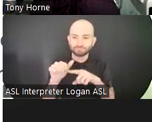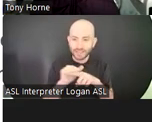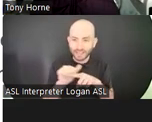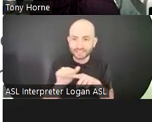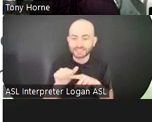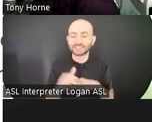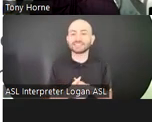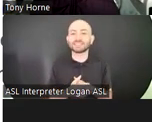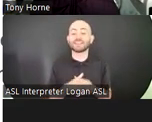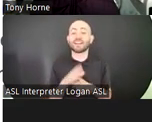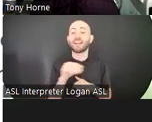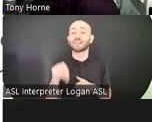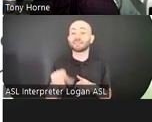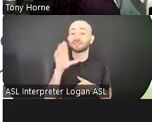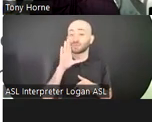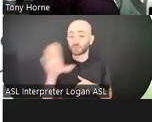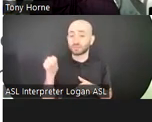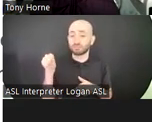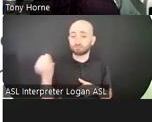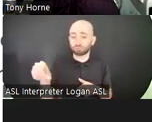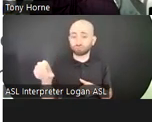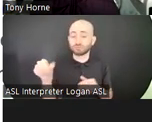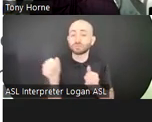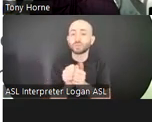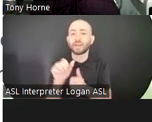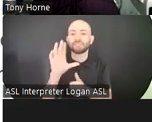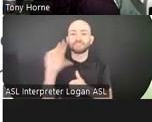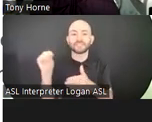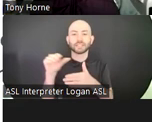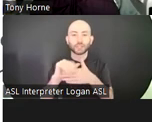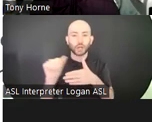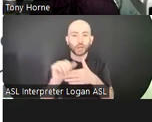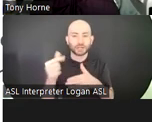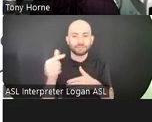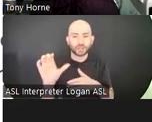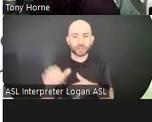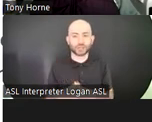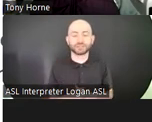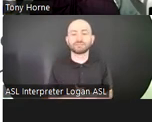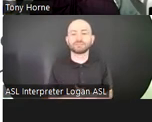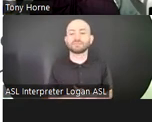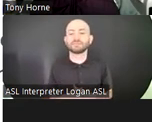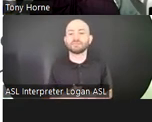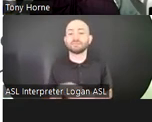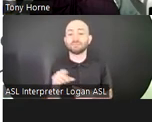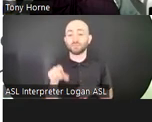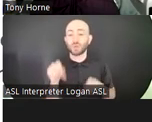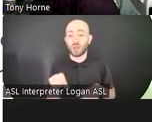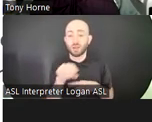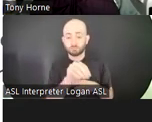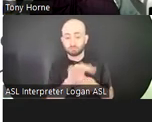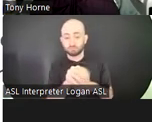will be compensated with a 50 dollar gift card you can scan this